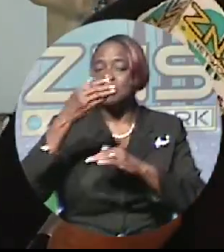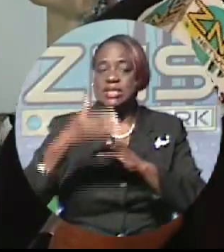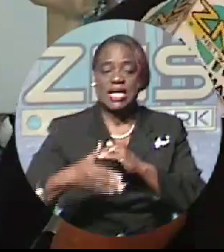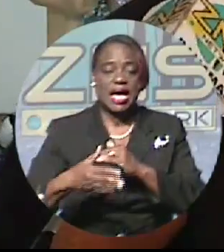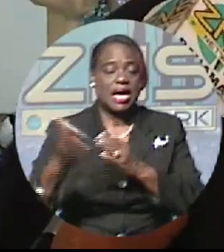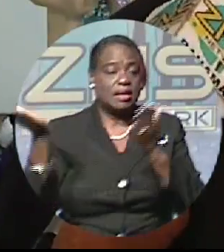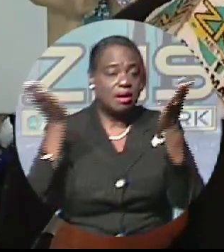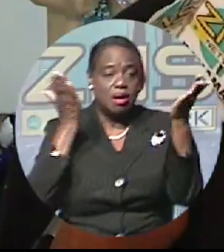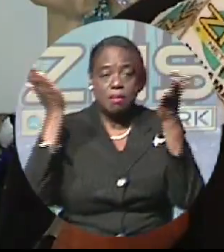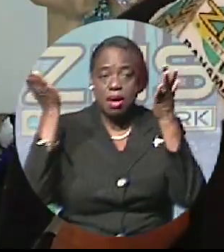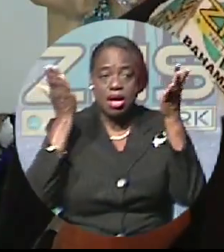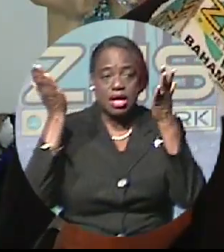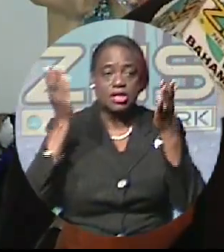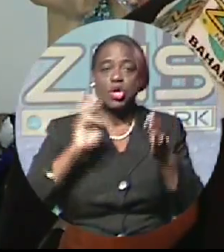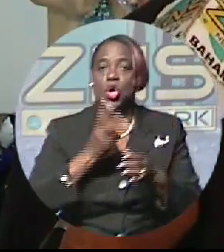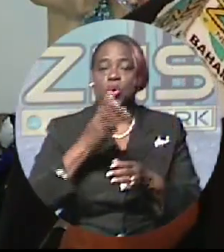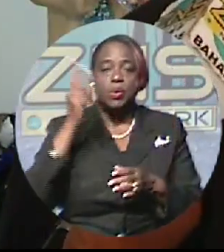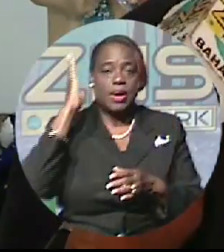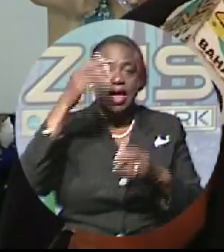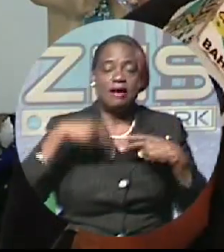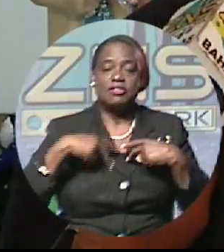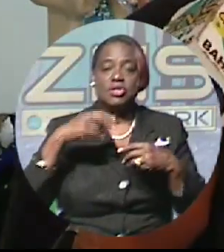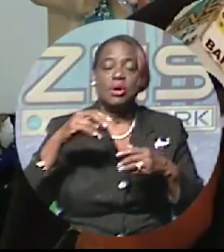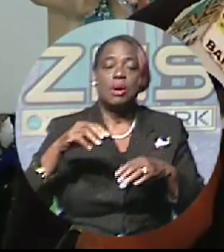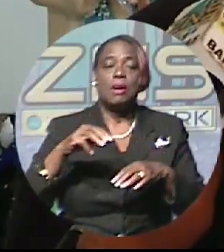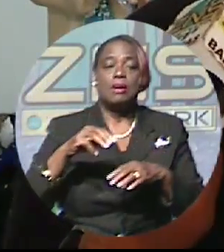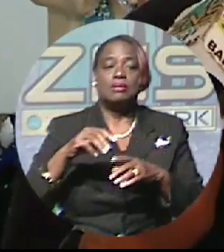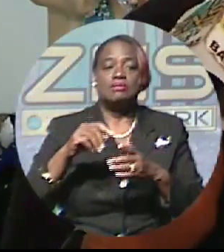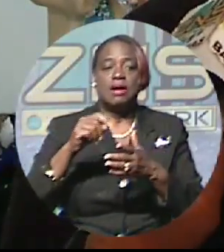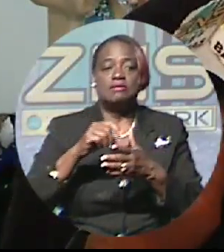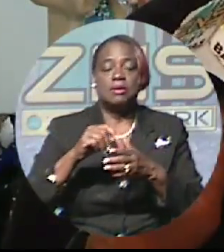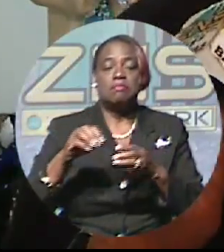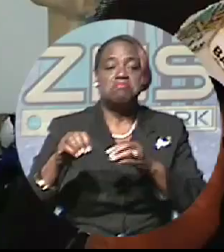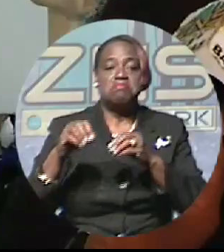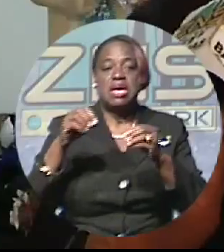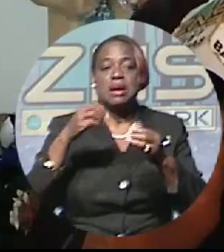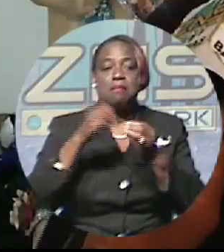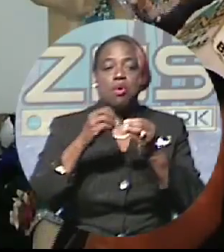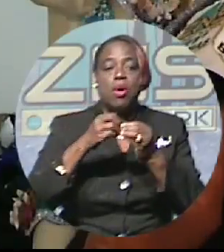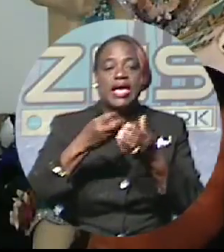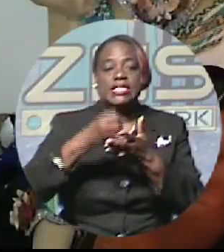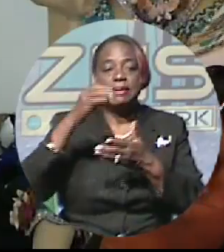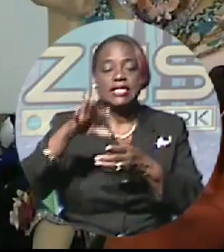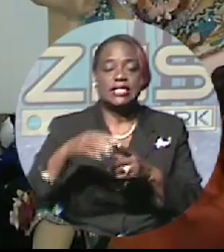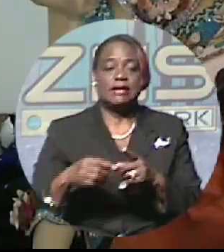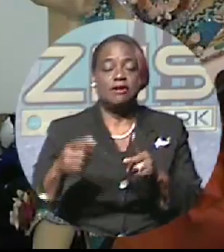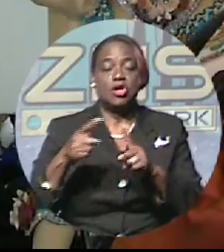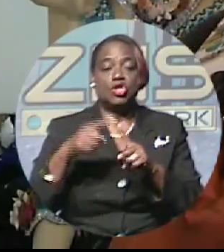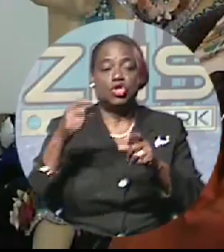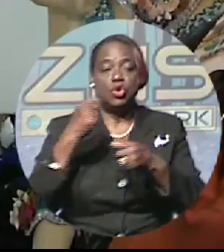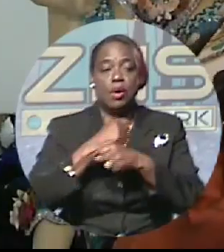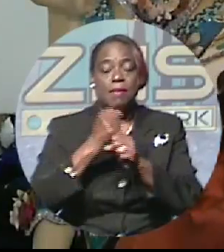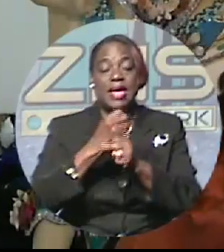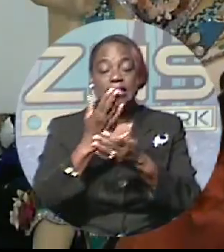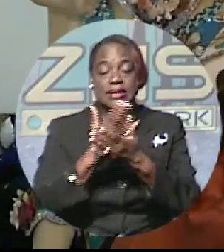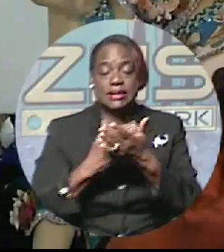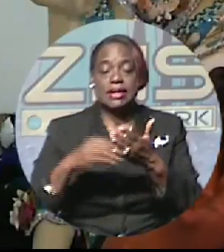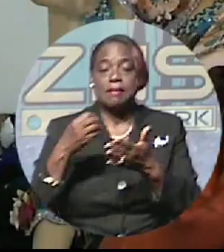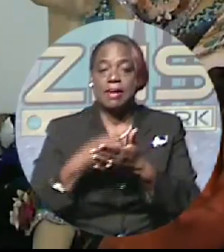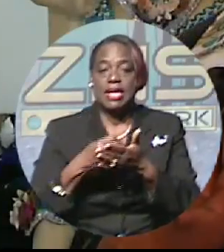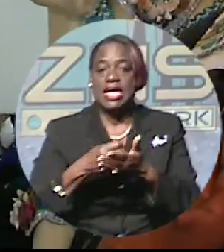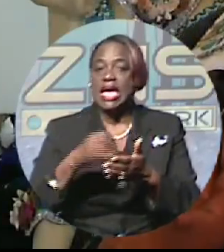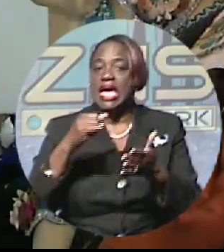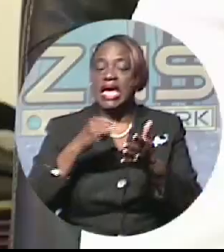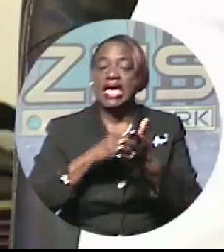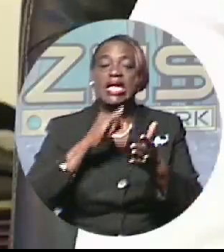we will probably mark this up to probably about $250 to try and gain. So it is rough